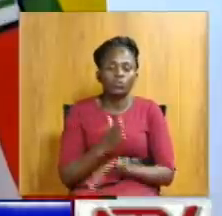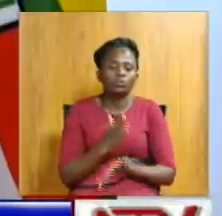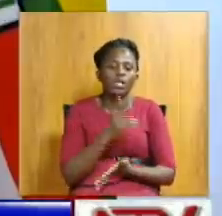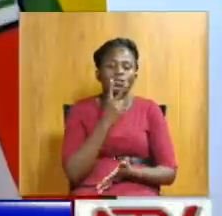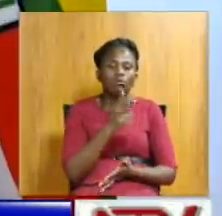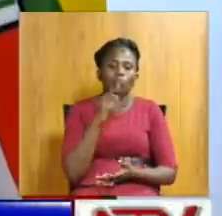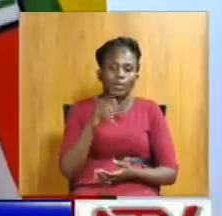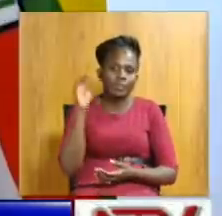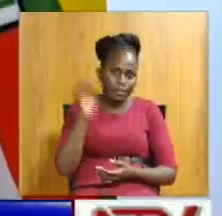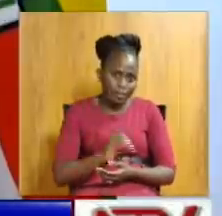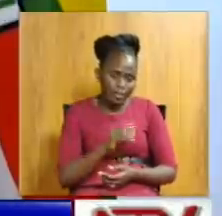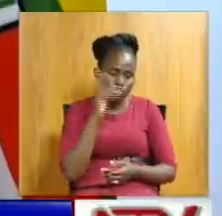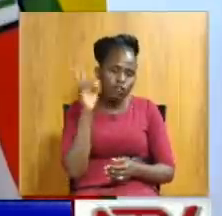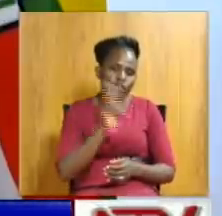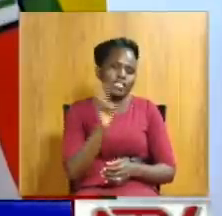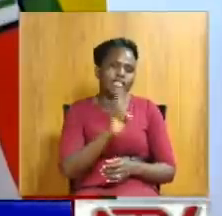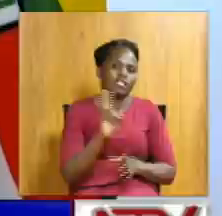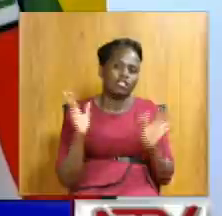2%.